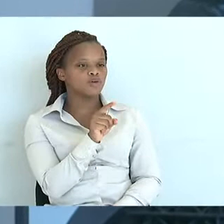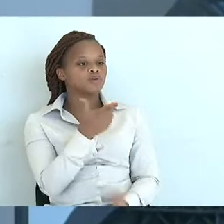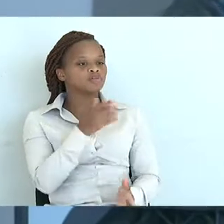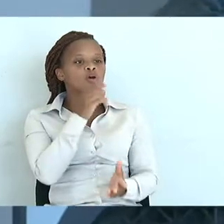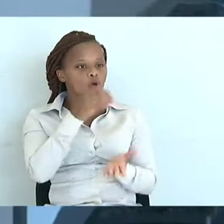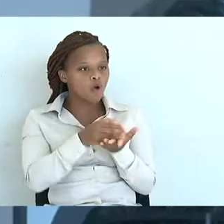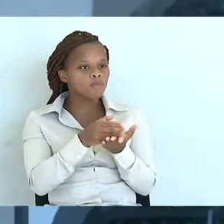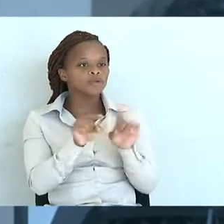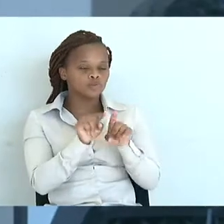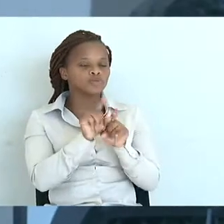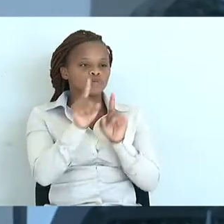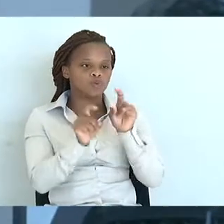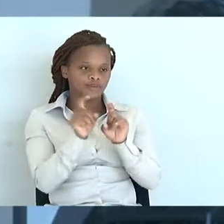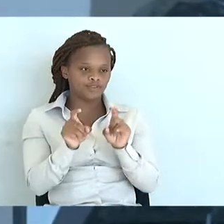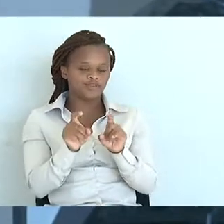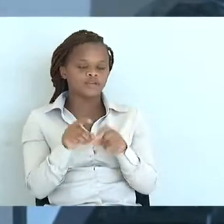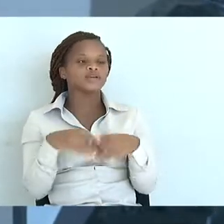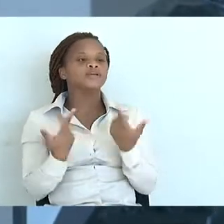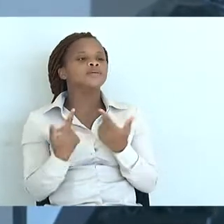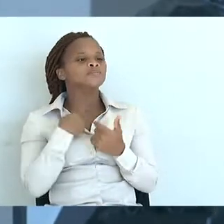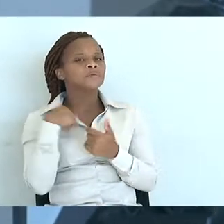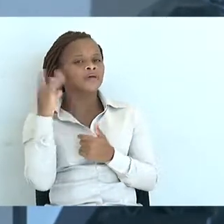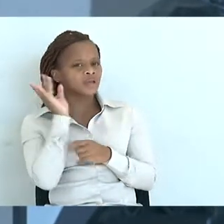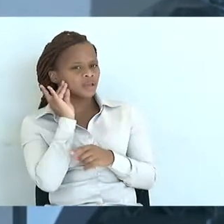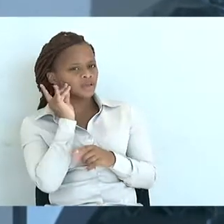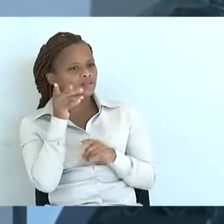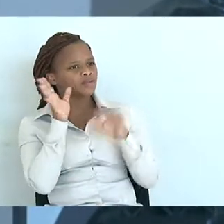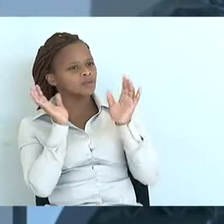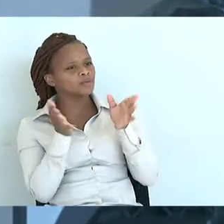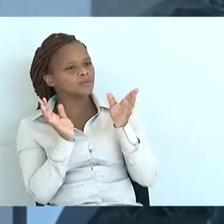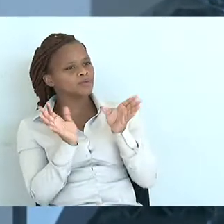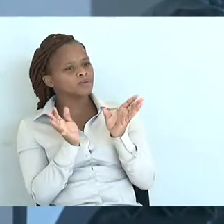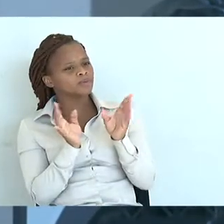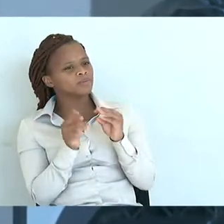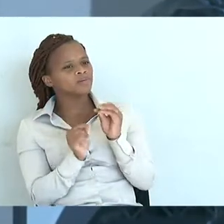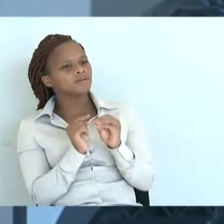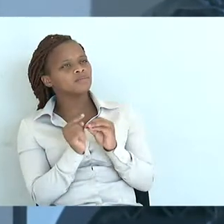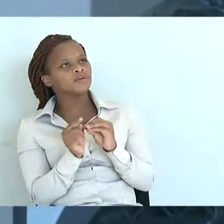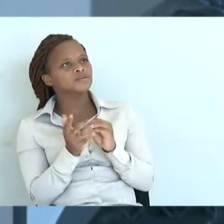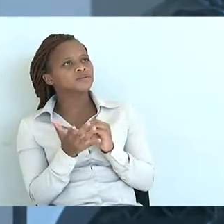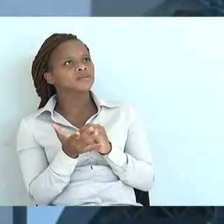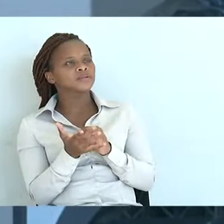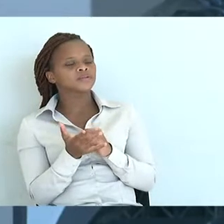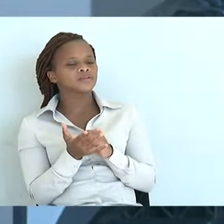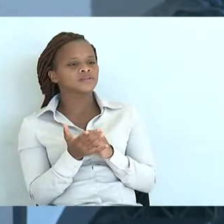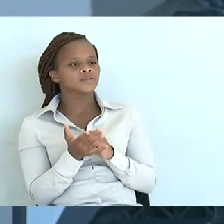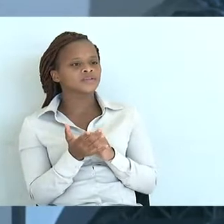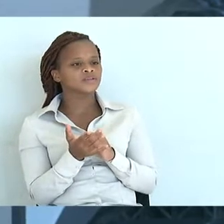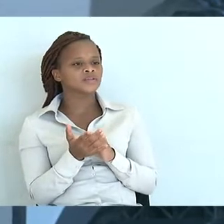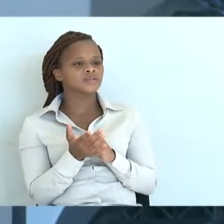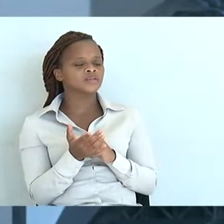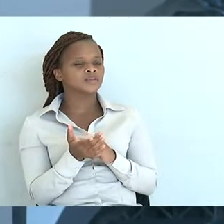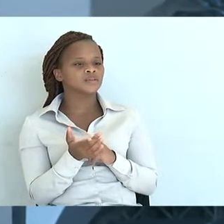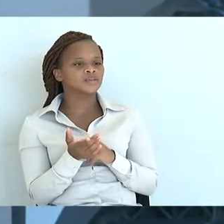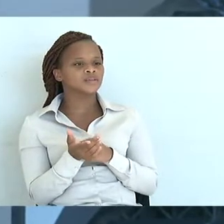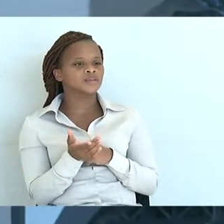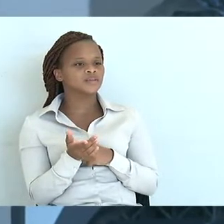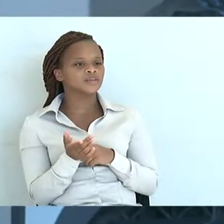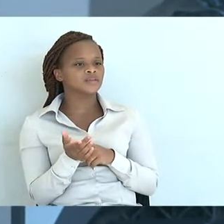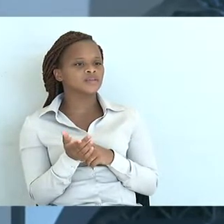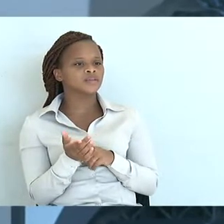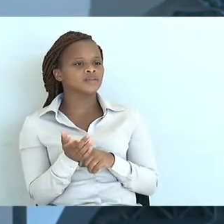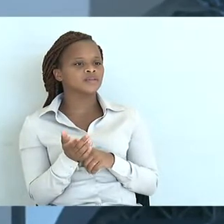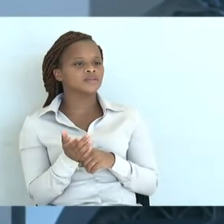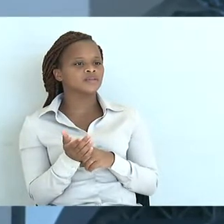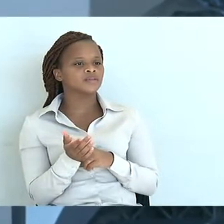one. Siyazi ukuthi kuyakhulunywa ngendaba yokuthi izo removewa noma government is looking at